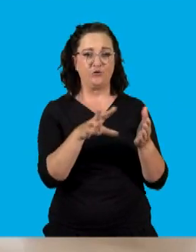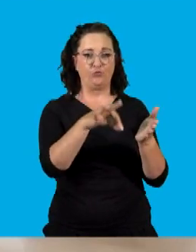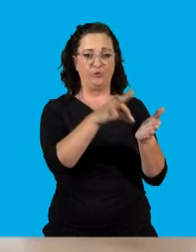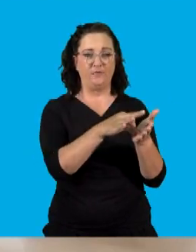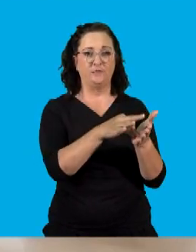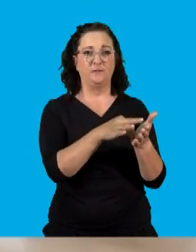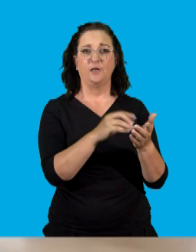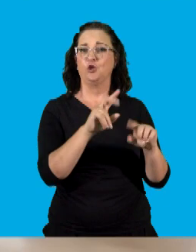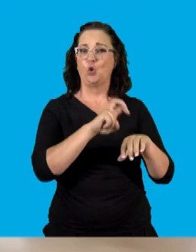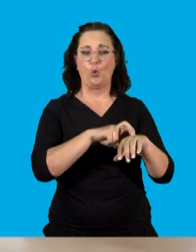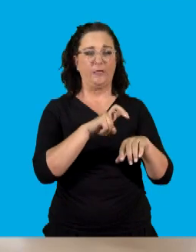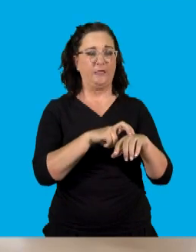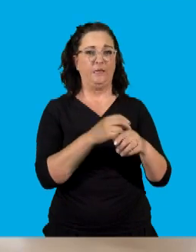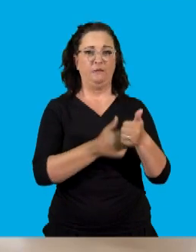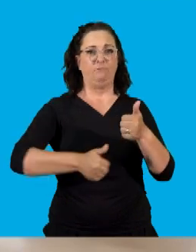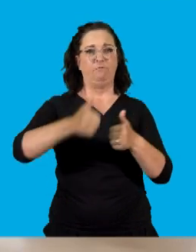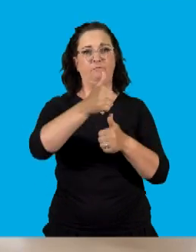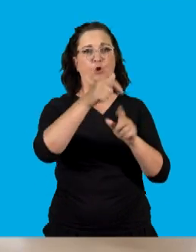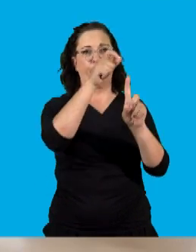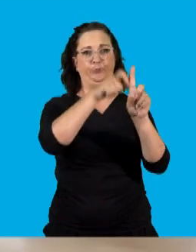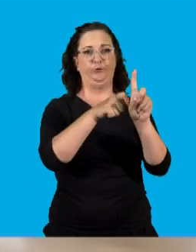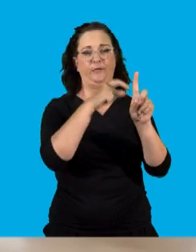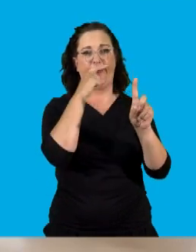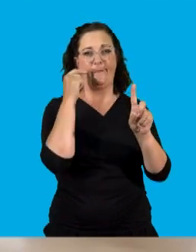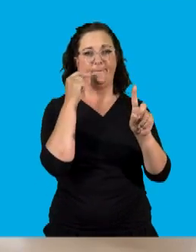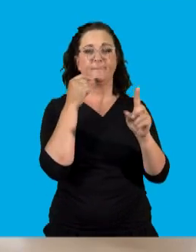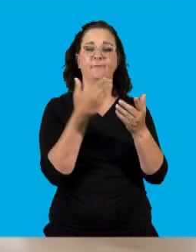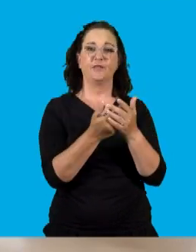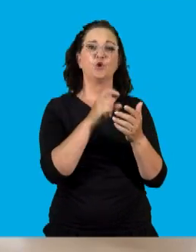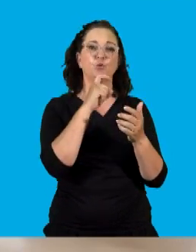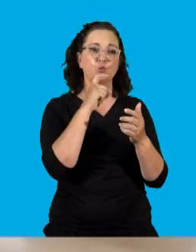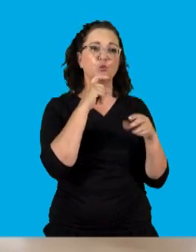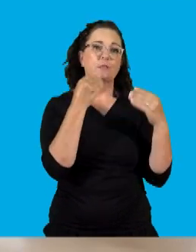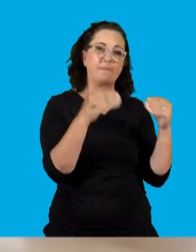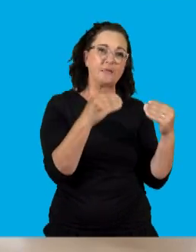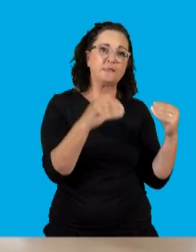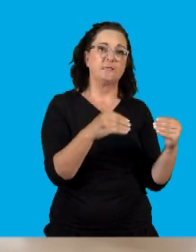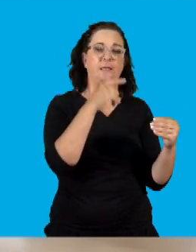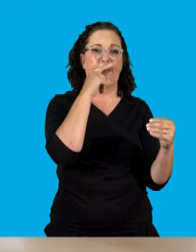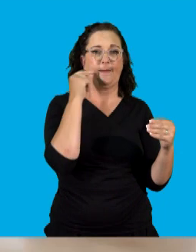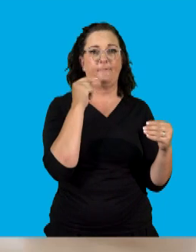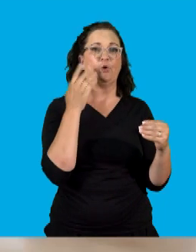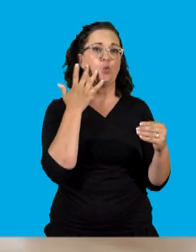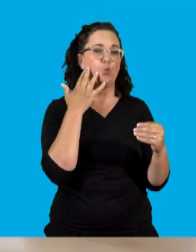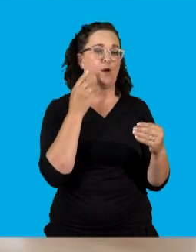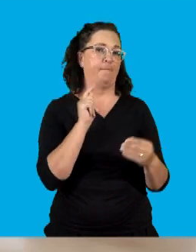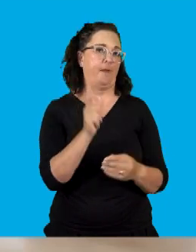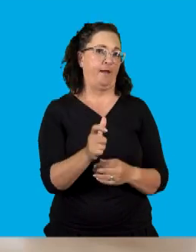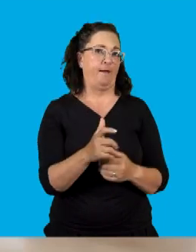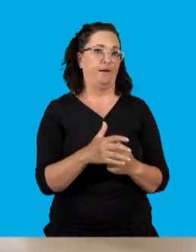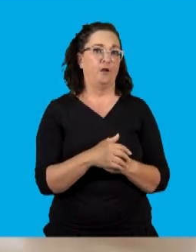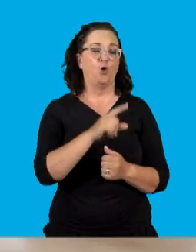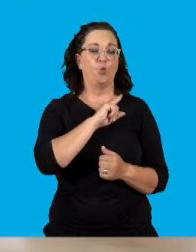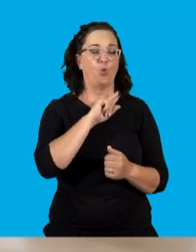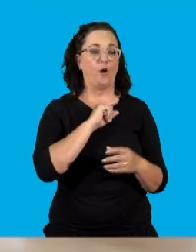they have to use the owner's name to buy shares or to buy assets rather, or to buy property, but we use the name of